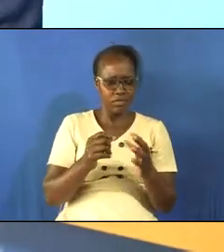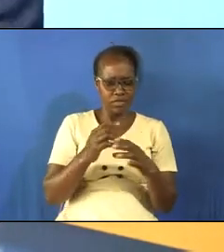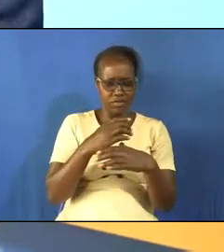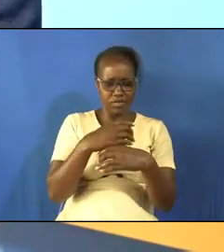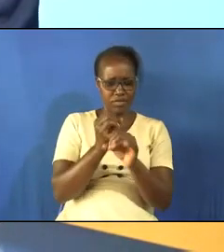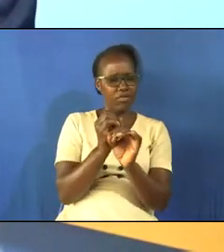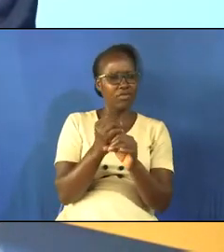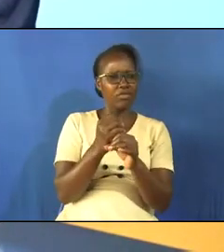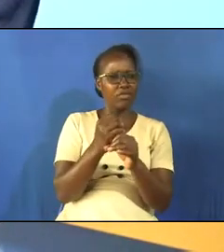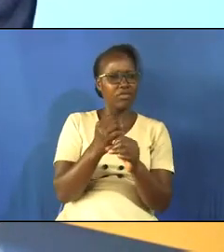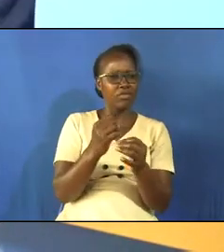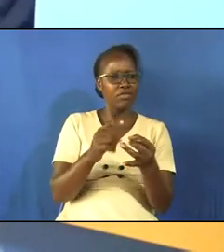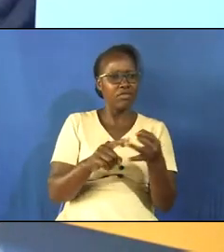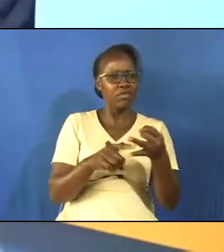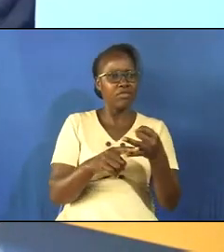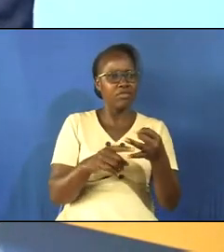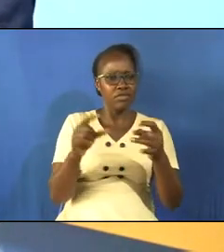screening.